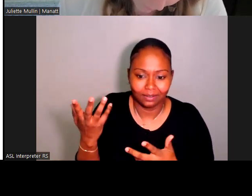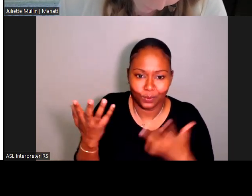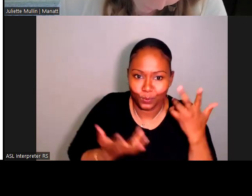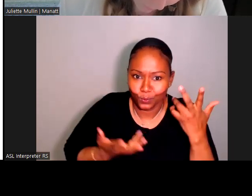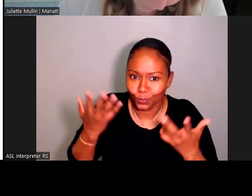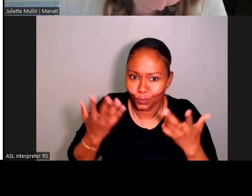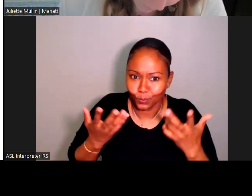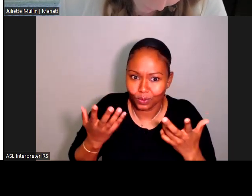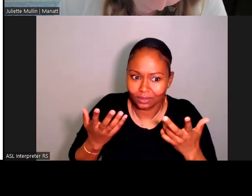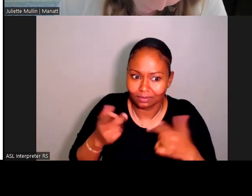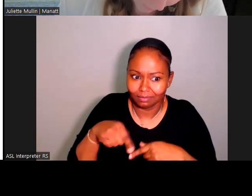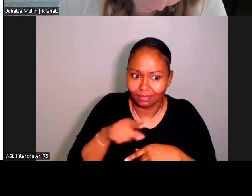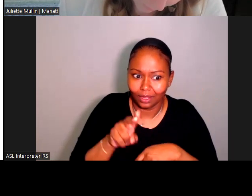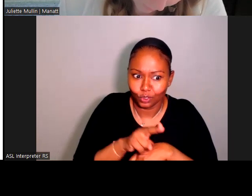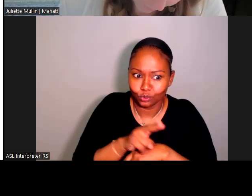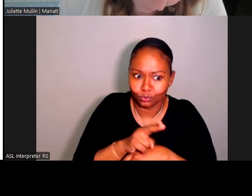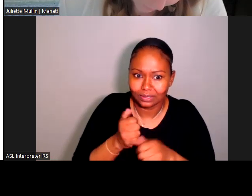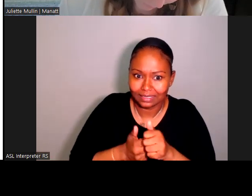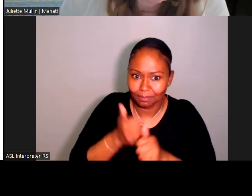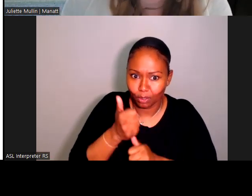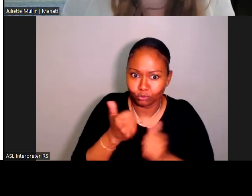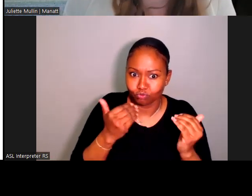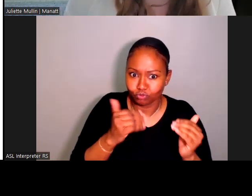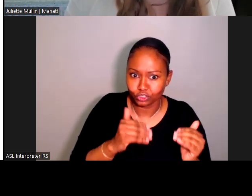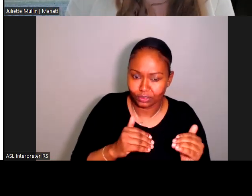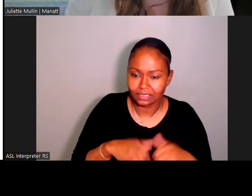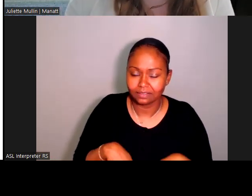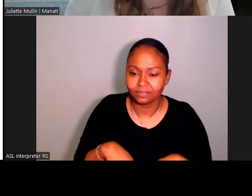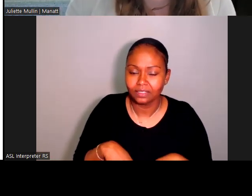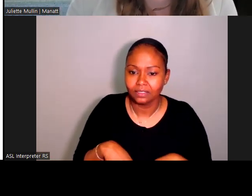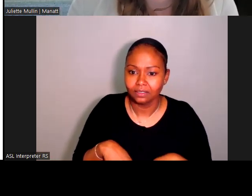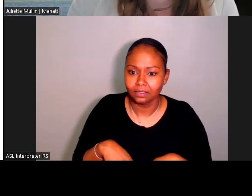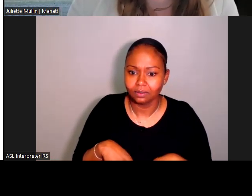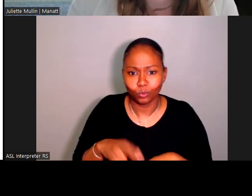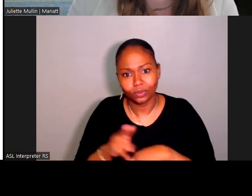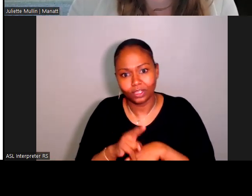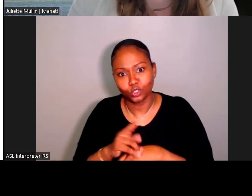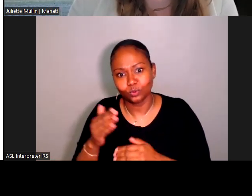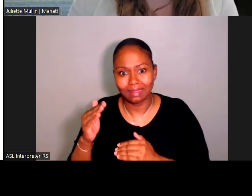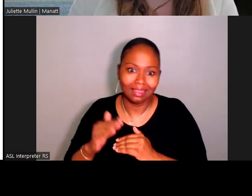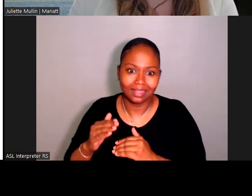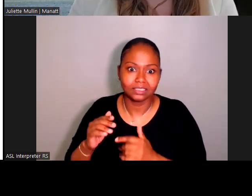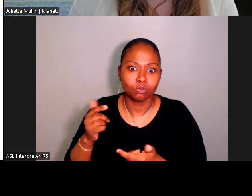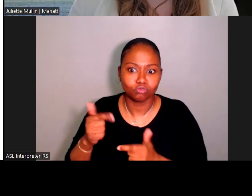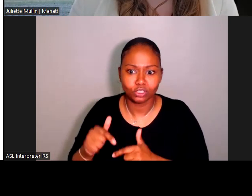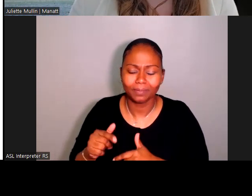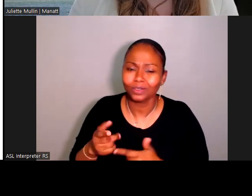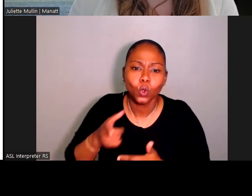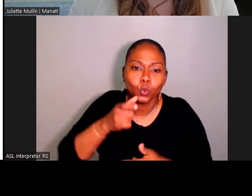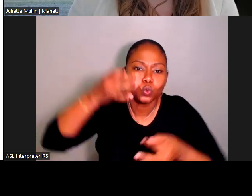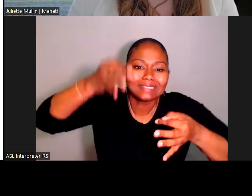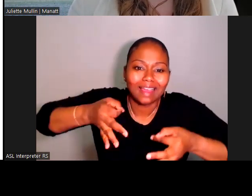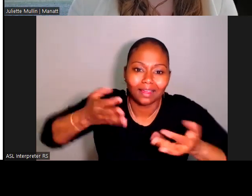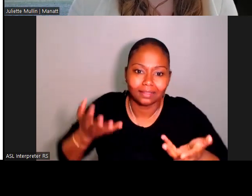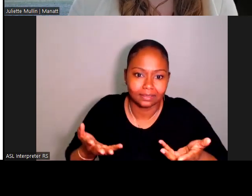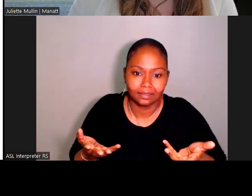What they use is most restrictive, and then someone said, well, we'll just use less restrictive. But who makes that decision? You